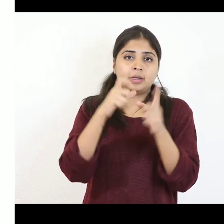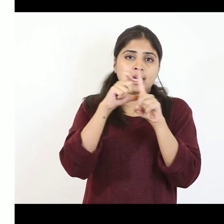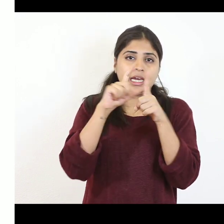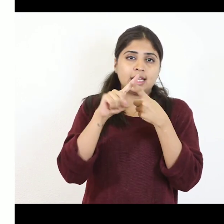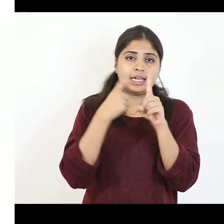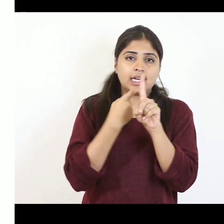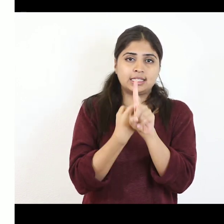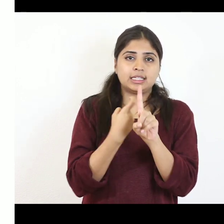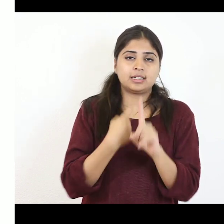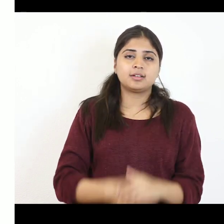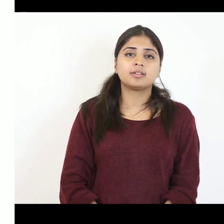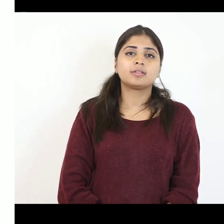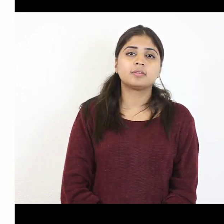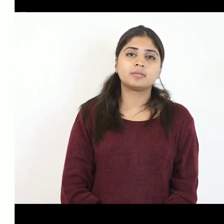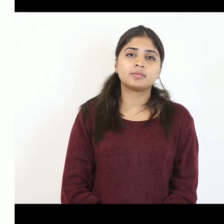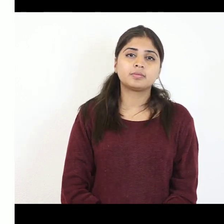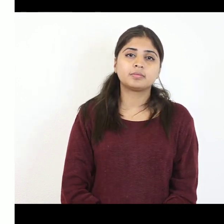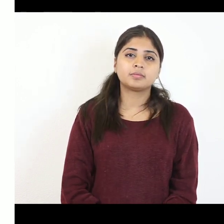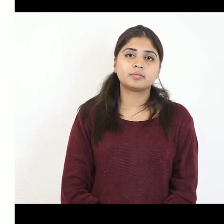desk.